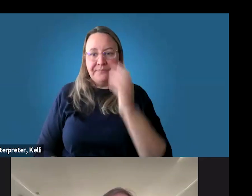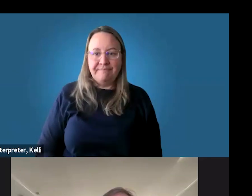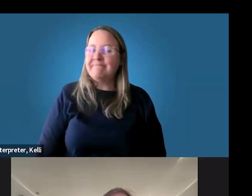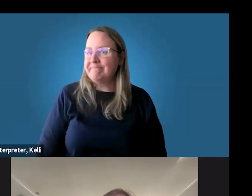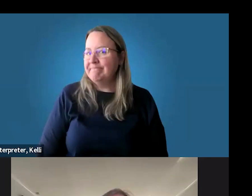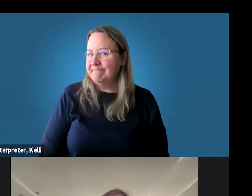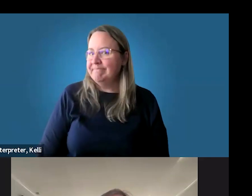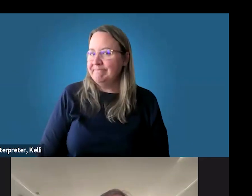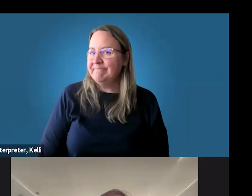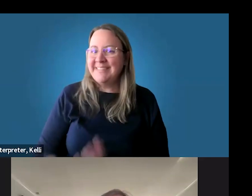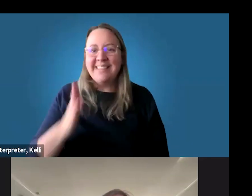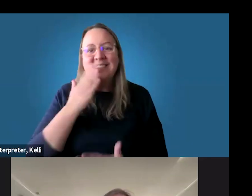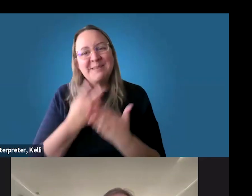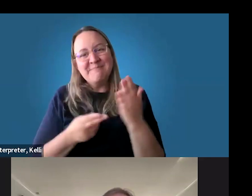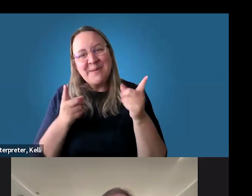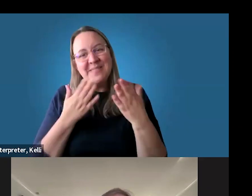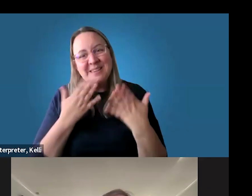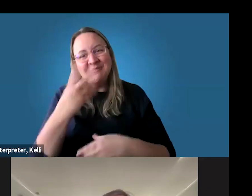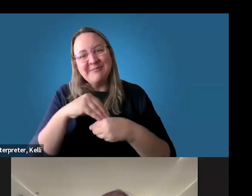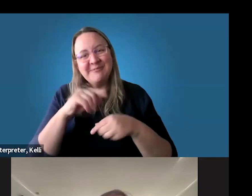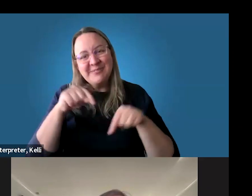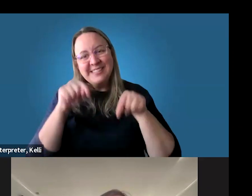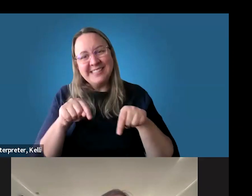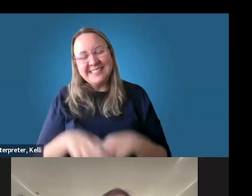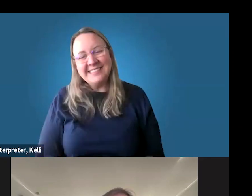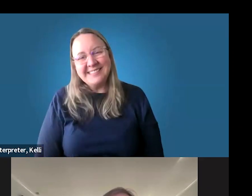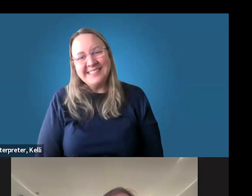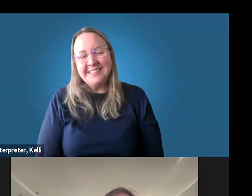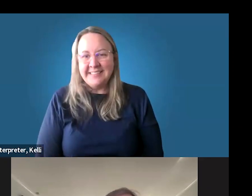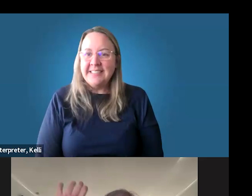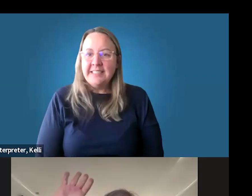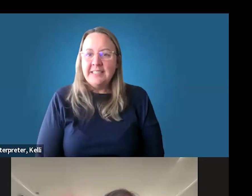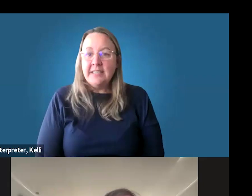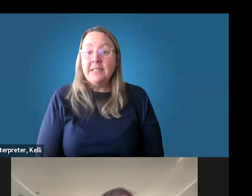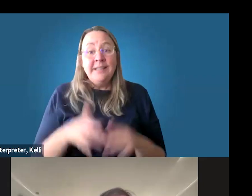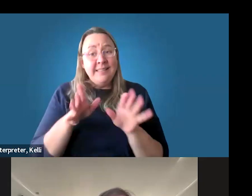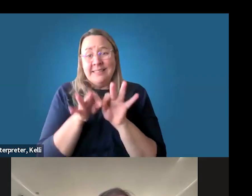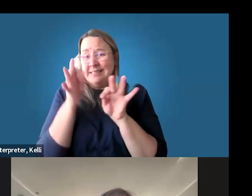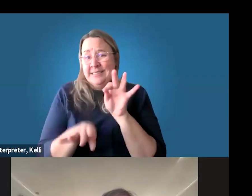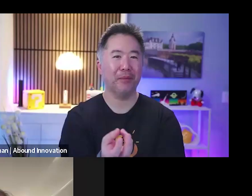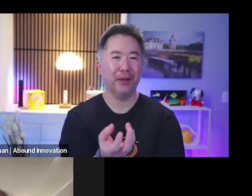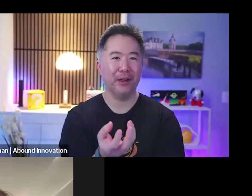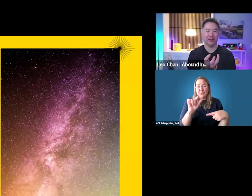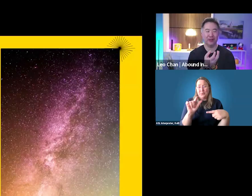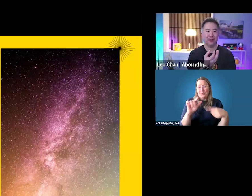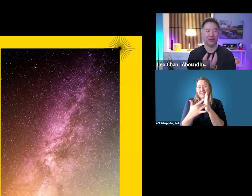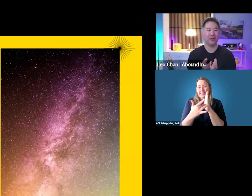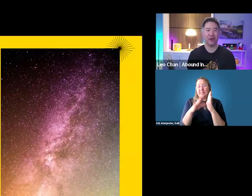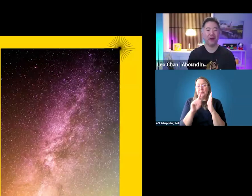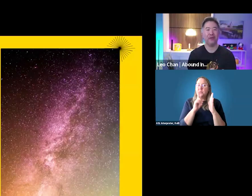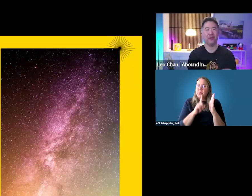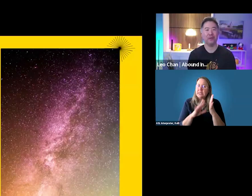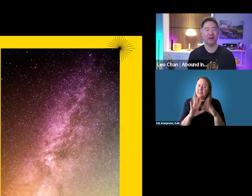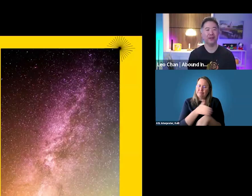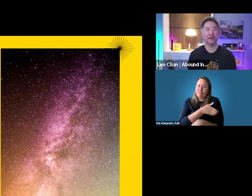Yeah. Yeah. Thank you both. I appreciate your participation in this. Um, this is a simple tool and technique, but it is so